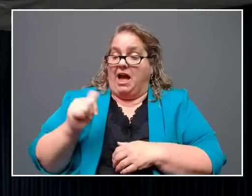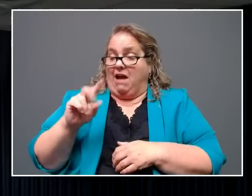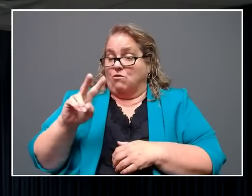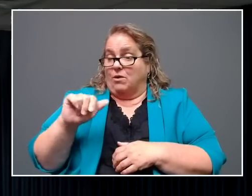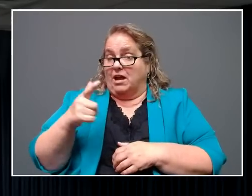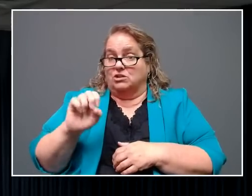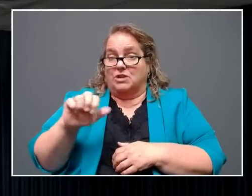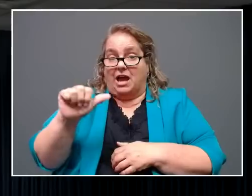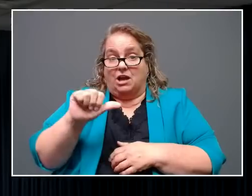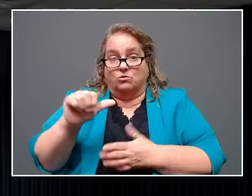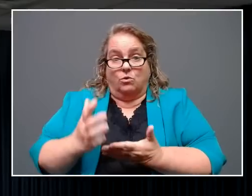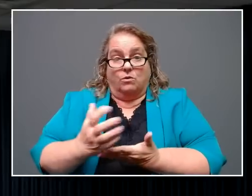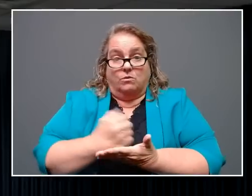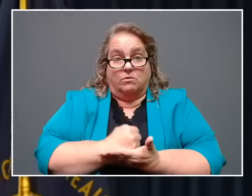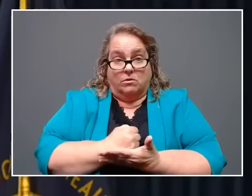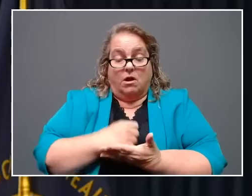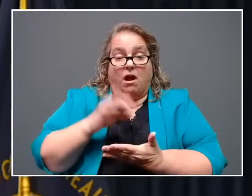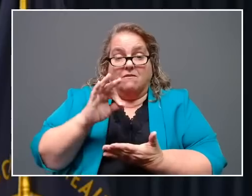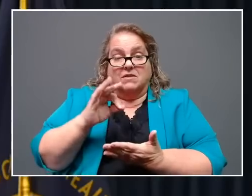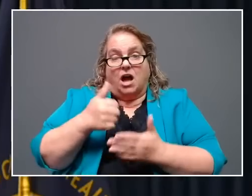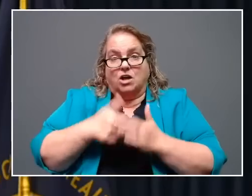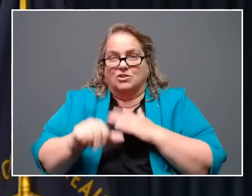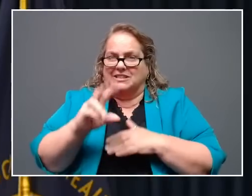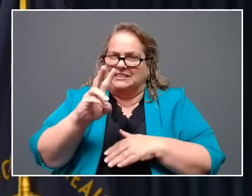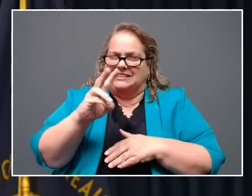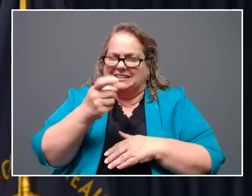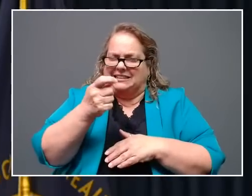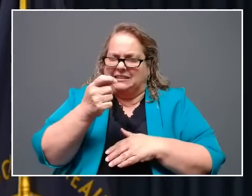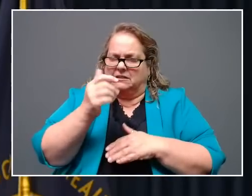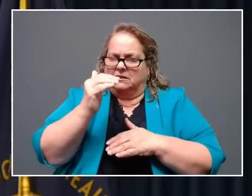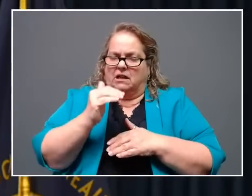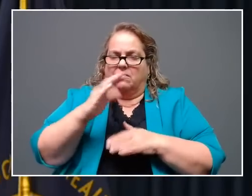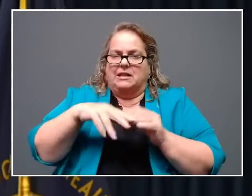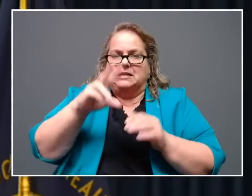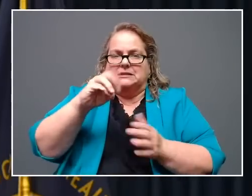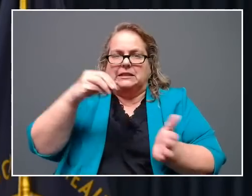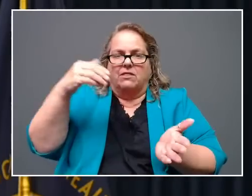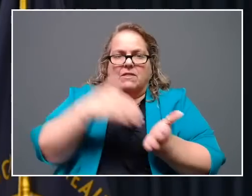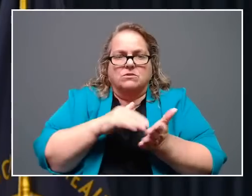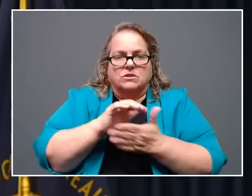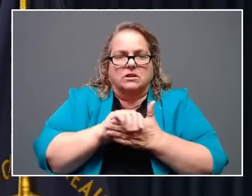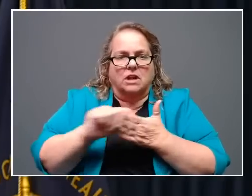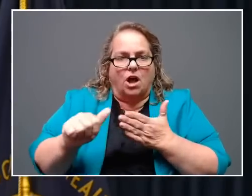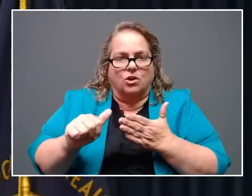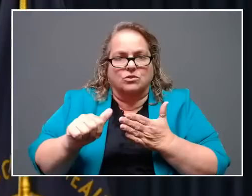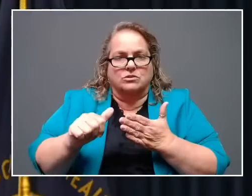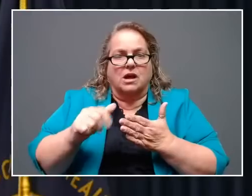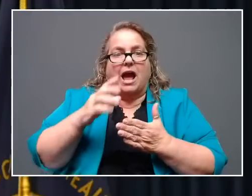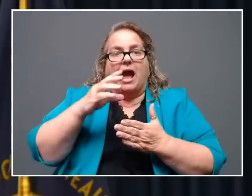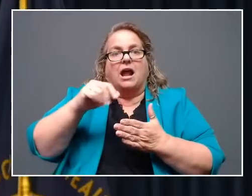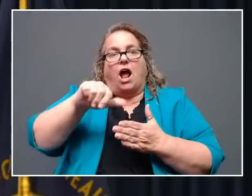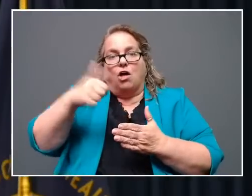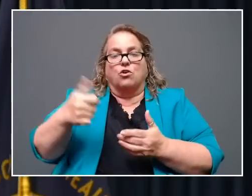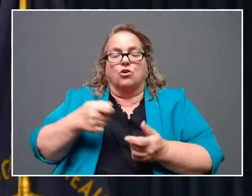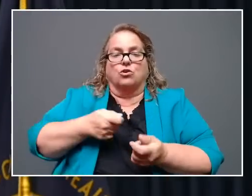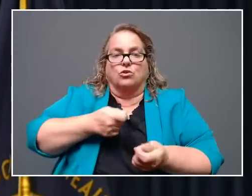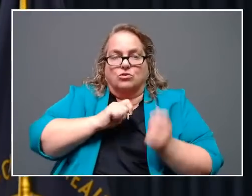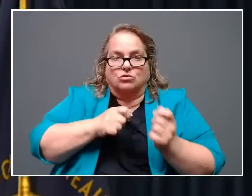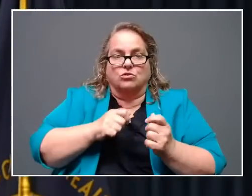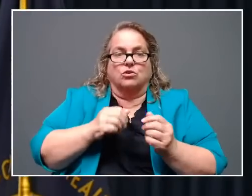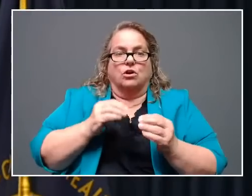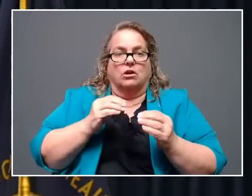under $60,000, at least a couple hundred construction jobs in the area during the same time. And